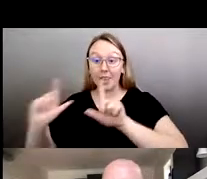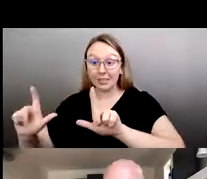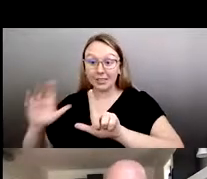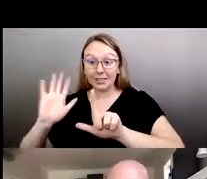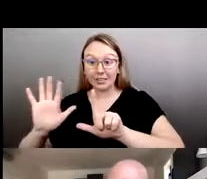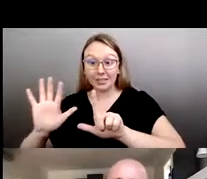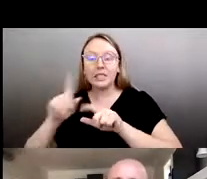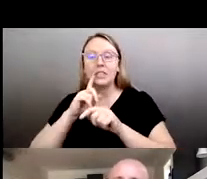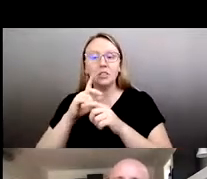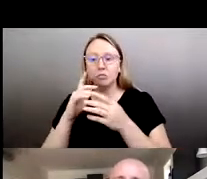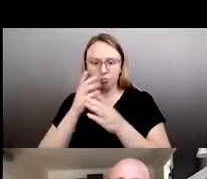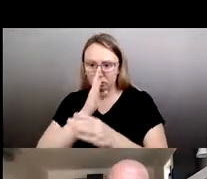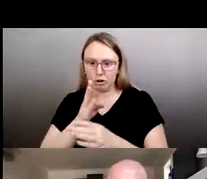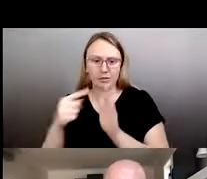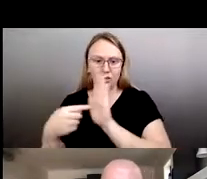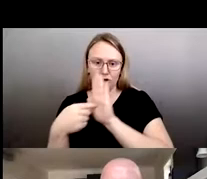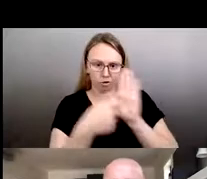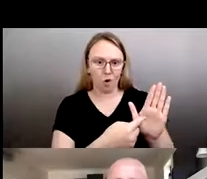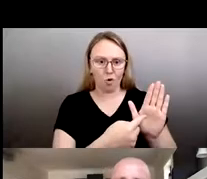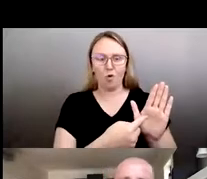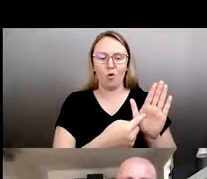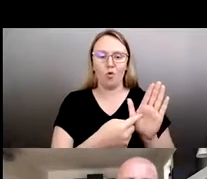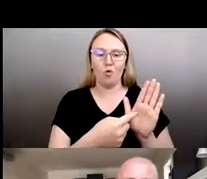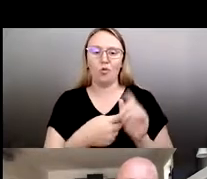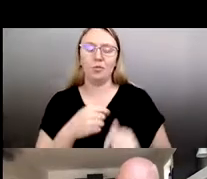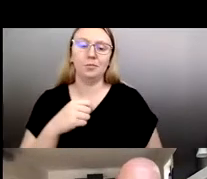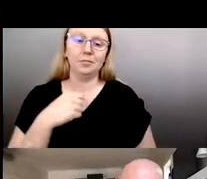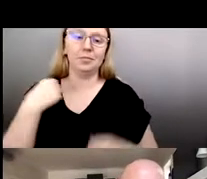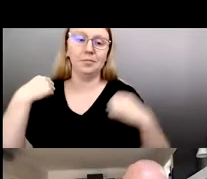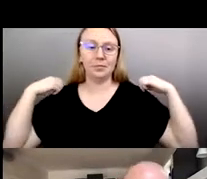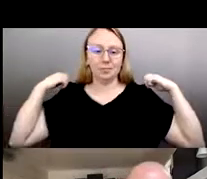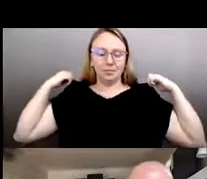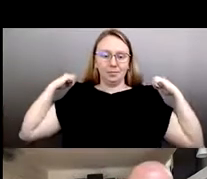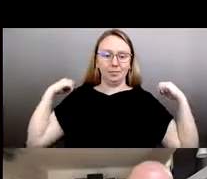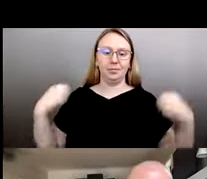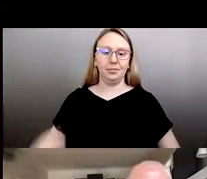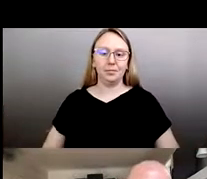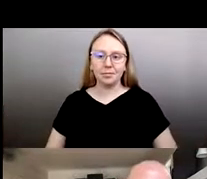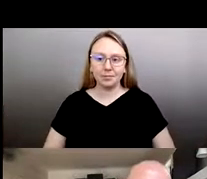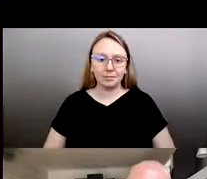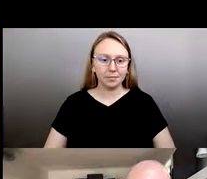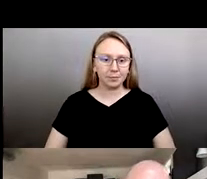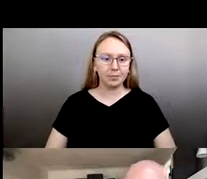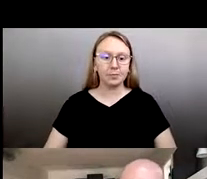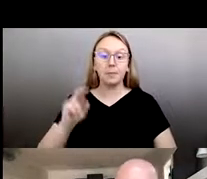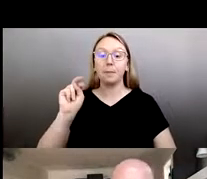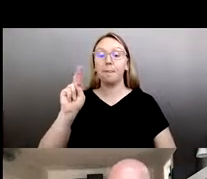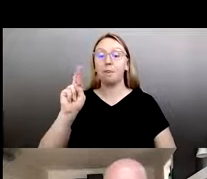just wandering the galleries being really inspired by certain works. He wrote extensively about